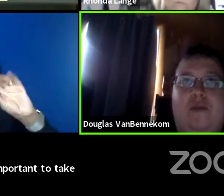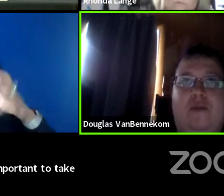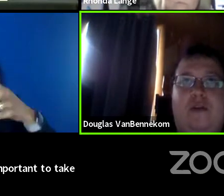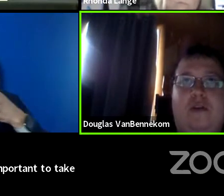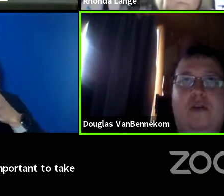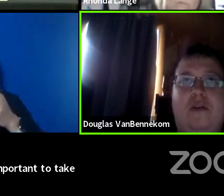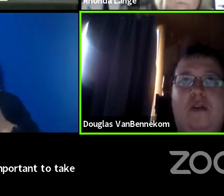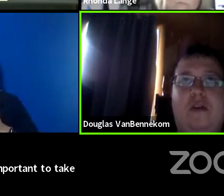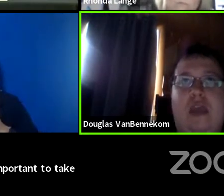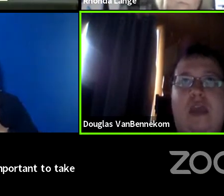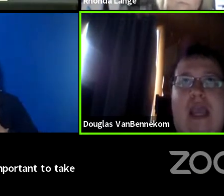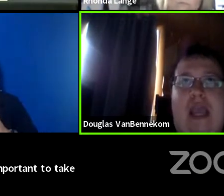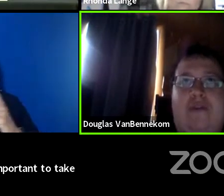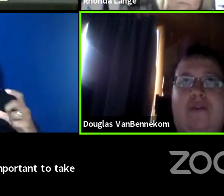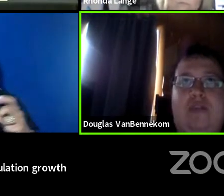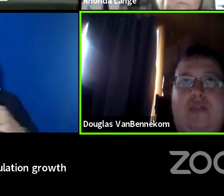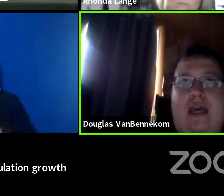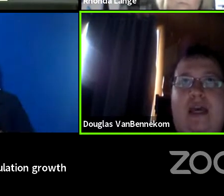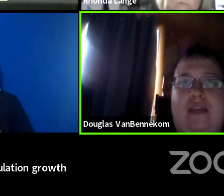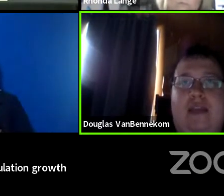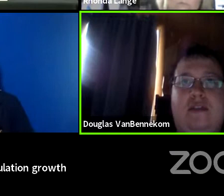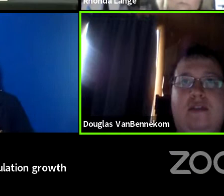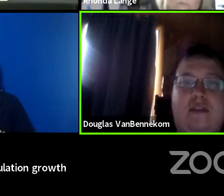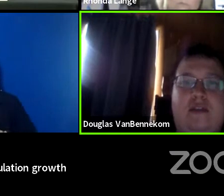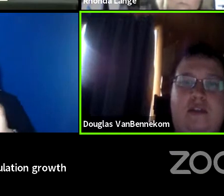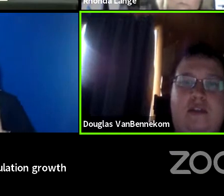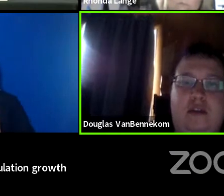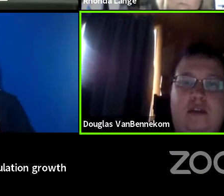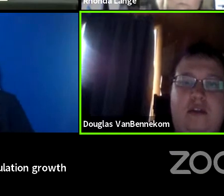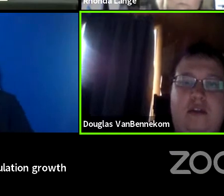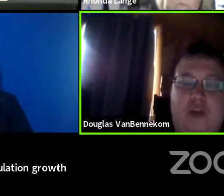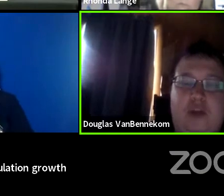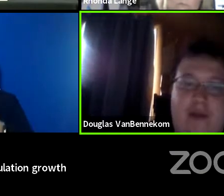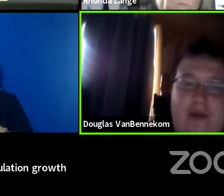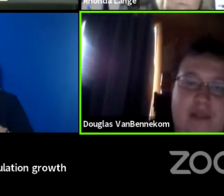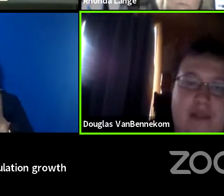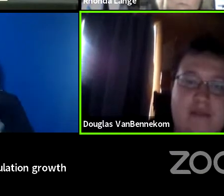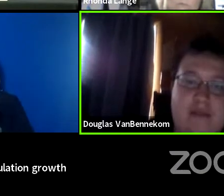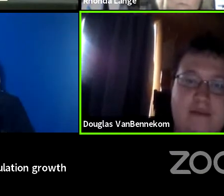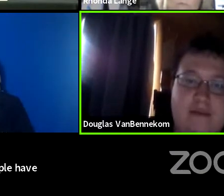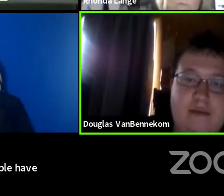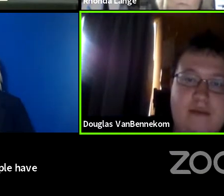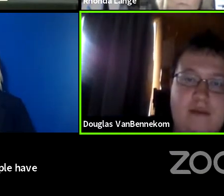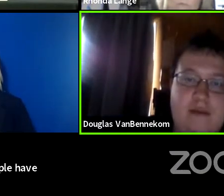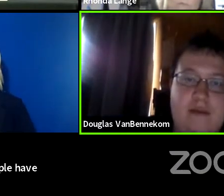people have those ties to Grand Rapids.